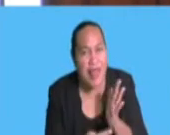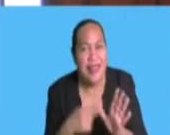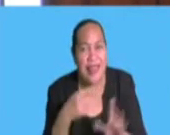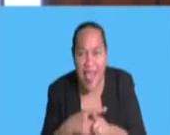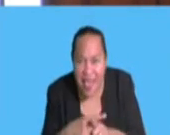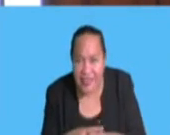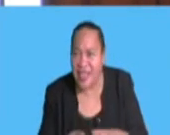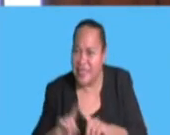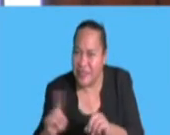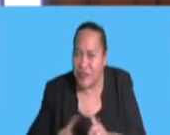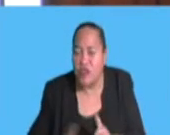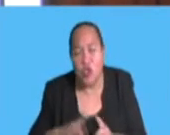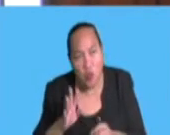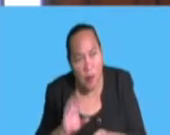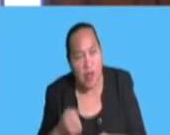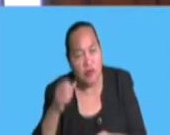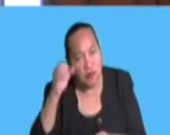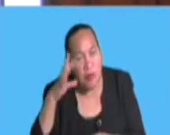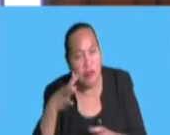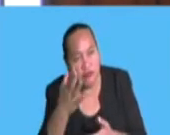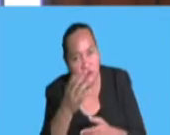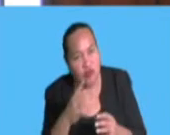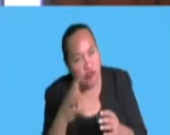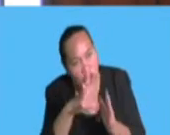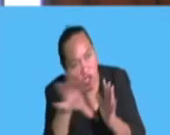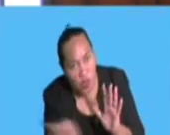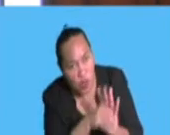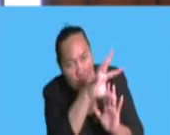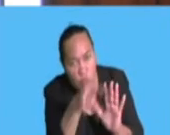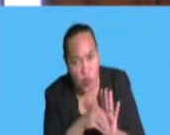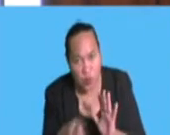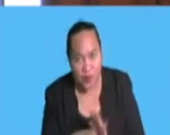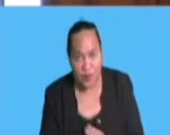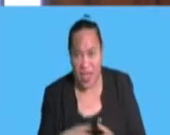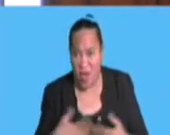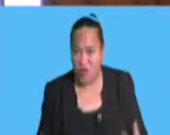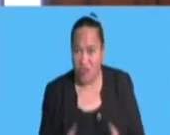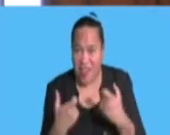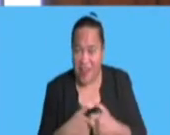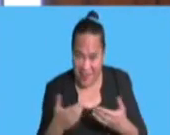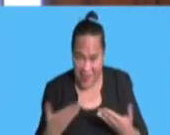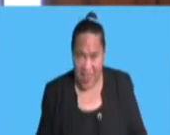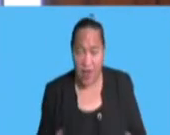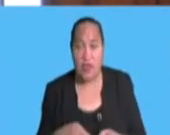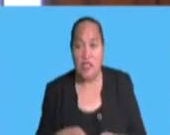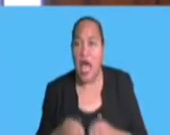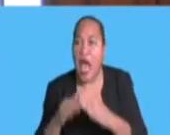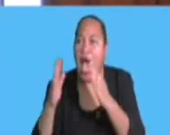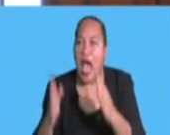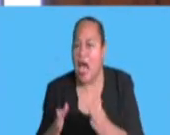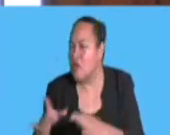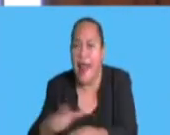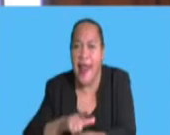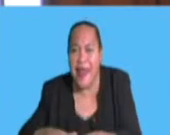and expeditiously, and risk profiles are acceptable. Now, part of our current challenge is that land and house packages are just too